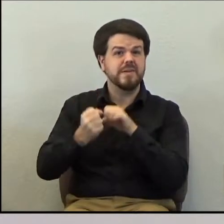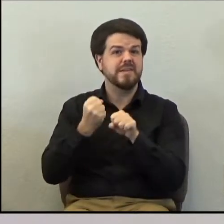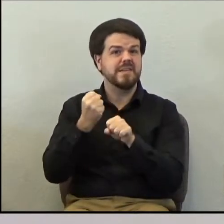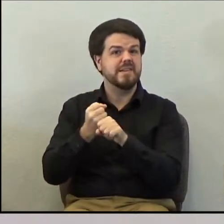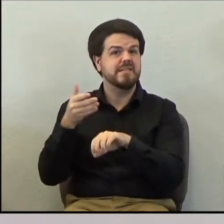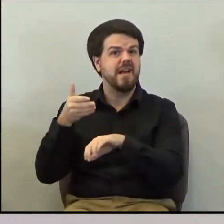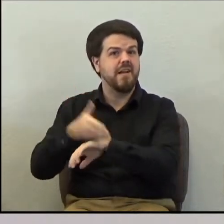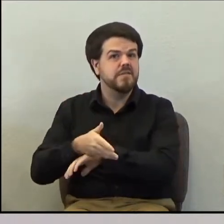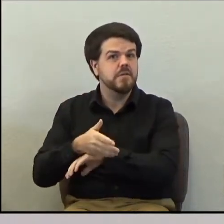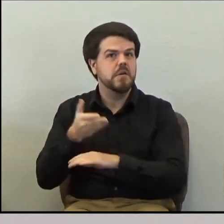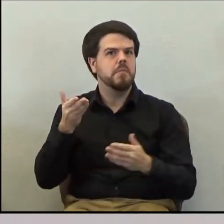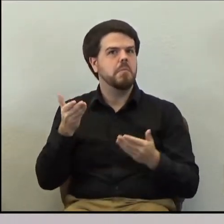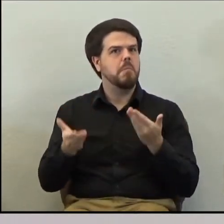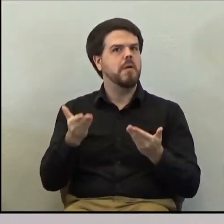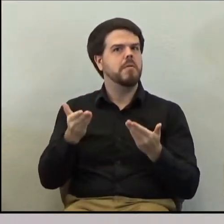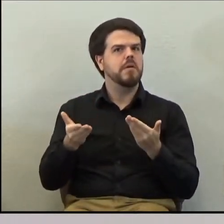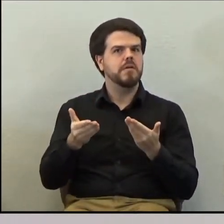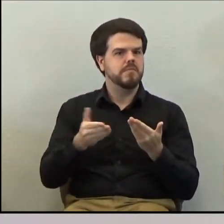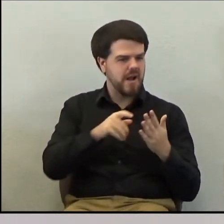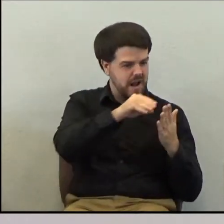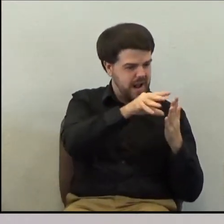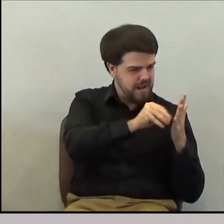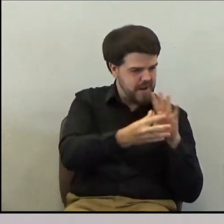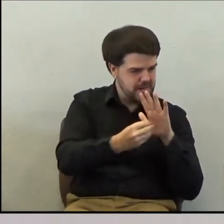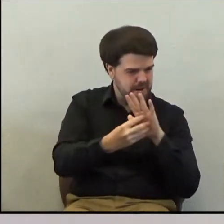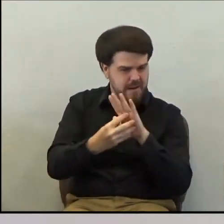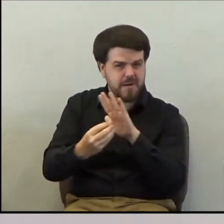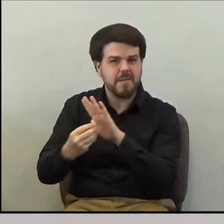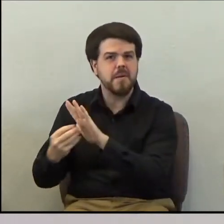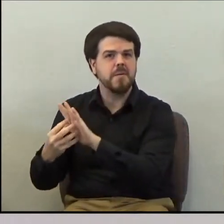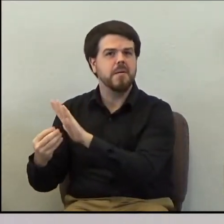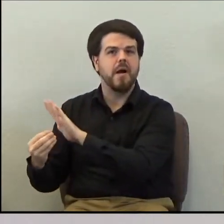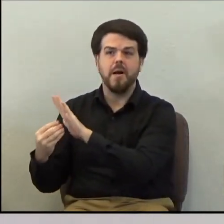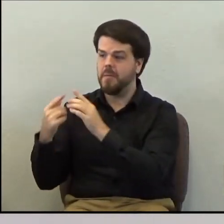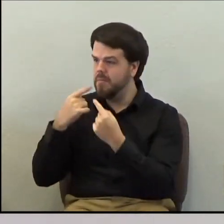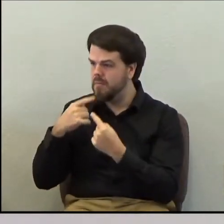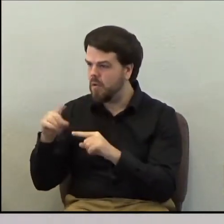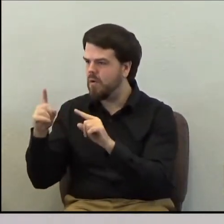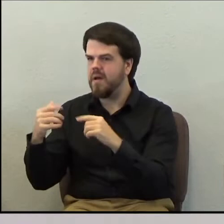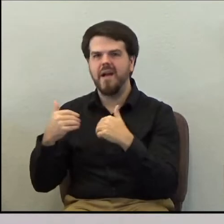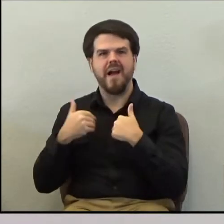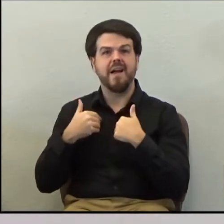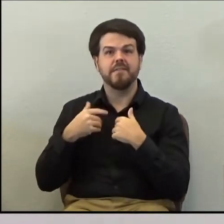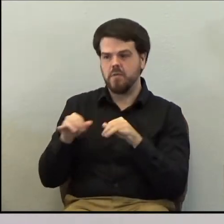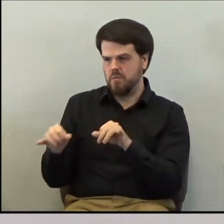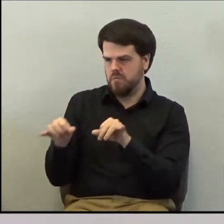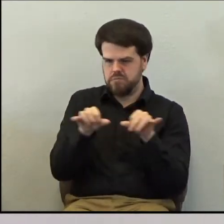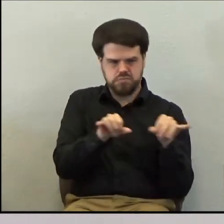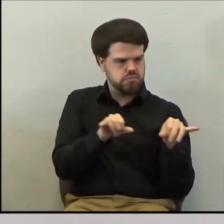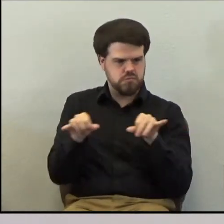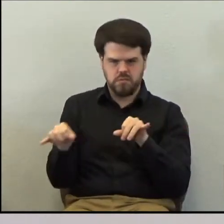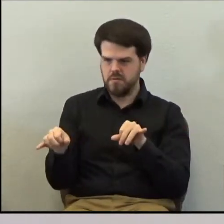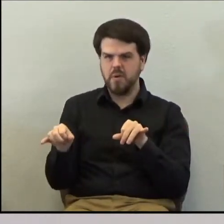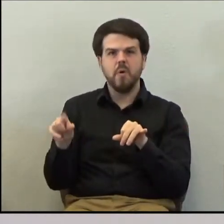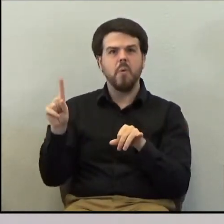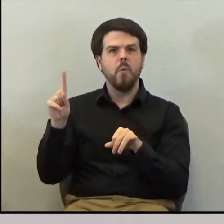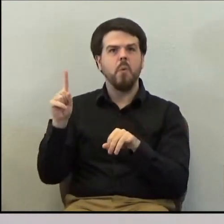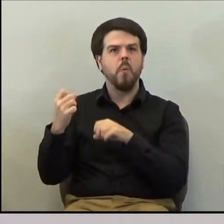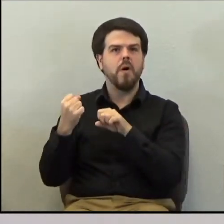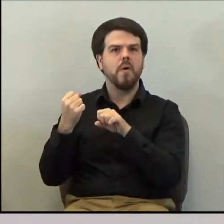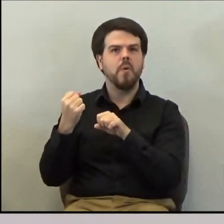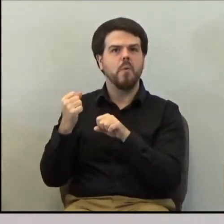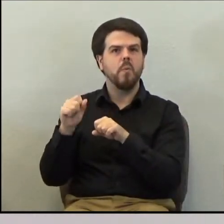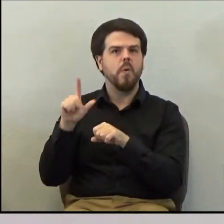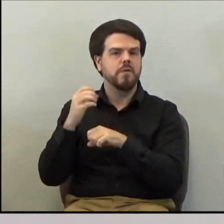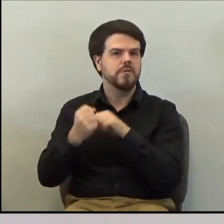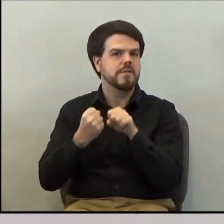original had by all that counting and getting the letters right. And if it wasn't right again, they would rip it up because they didn't want to get